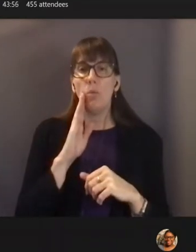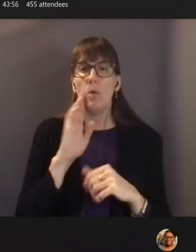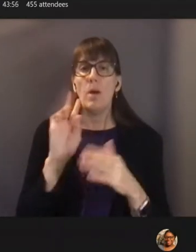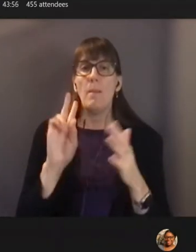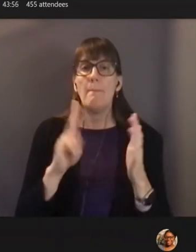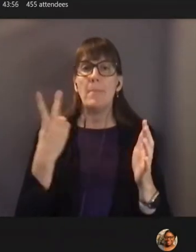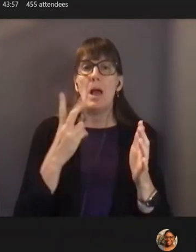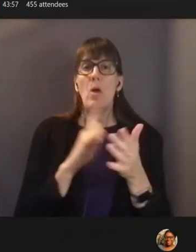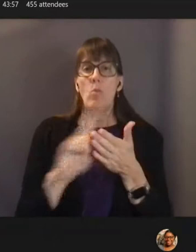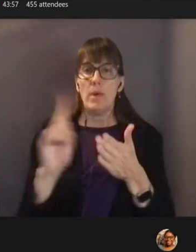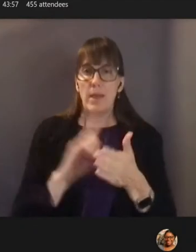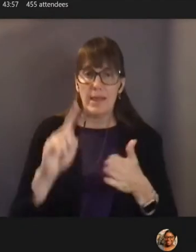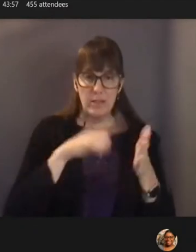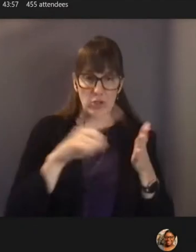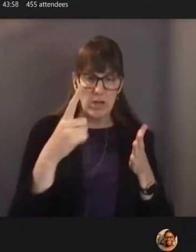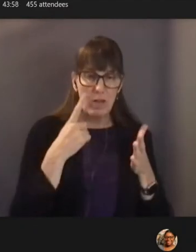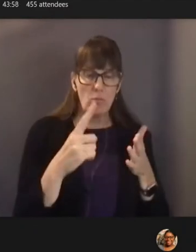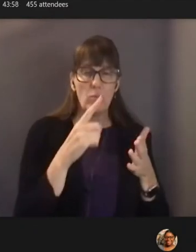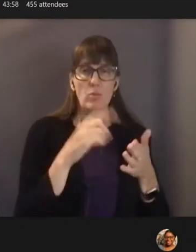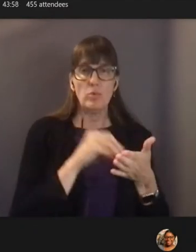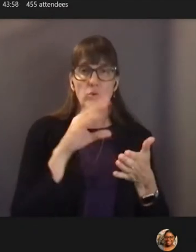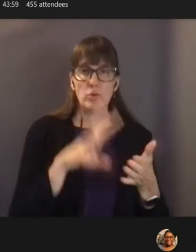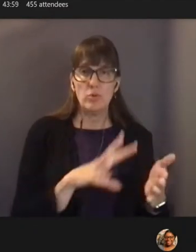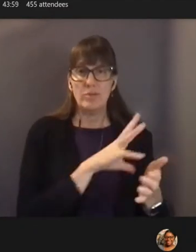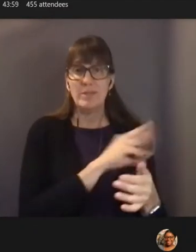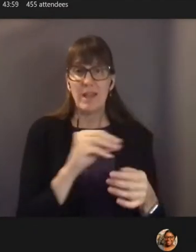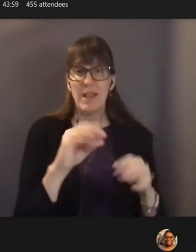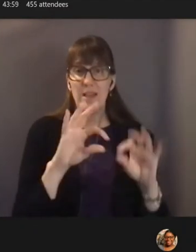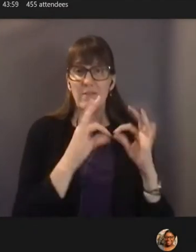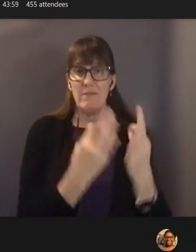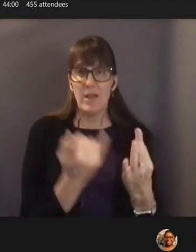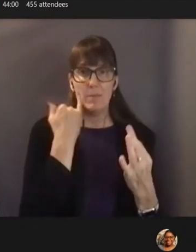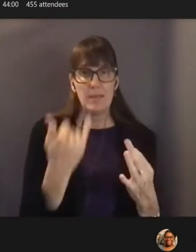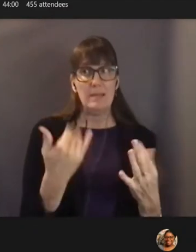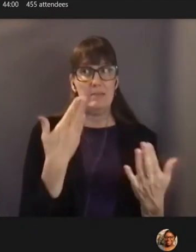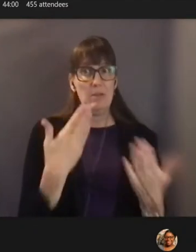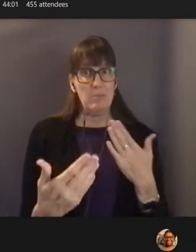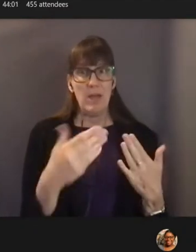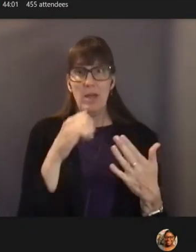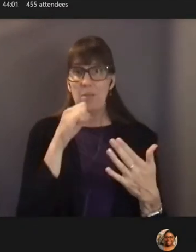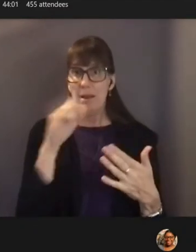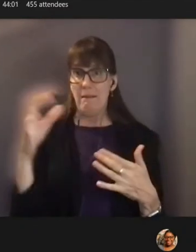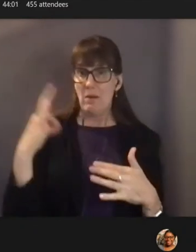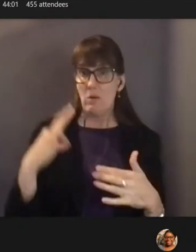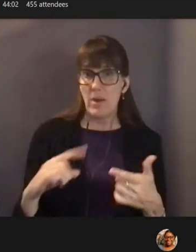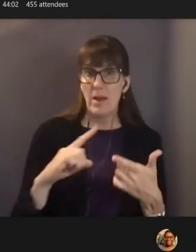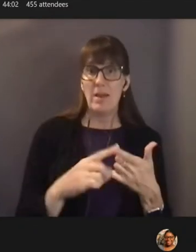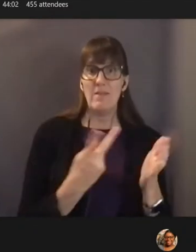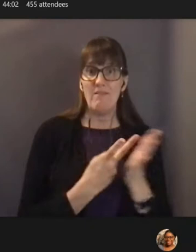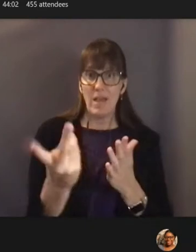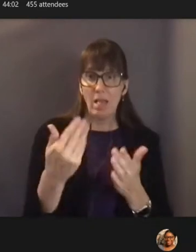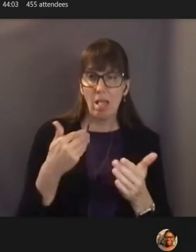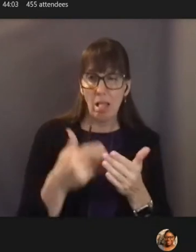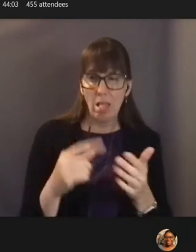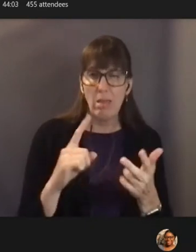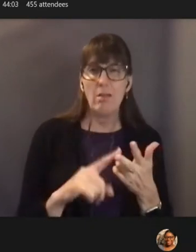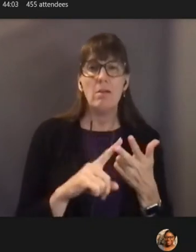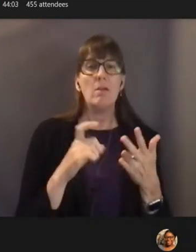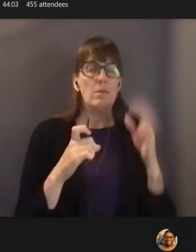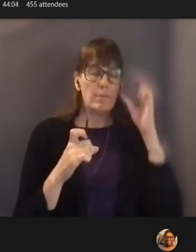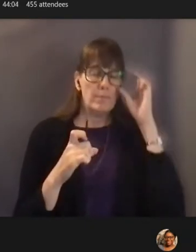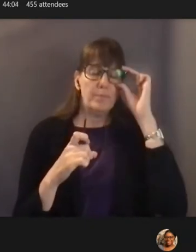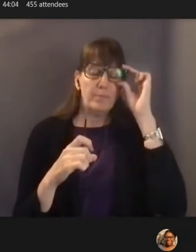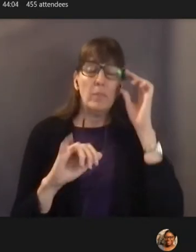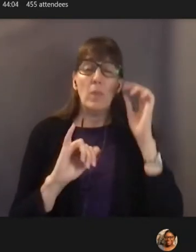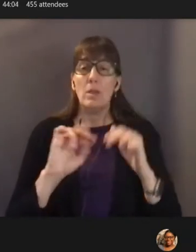for students at risk of earning an incomplete, a no credit, or a failing grade. Second, we will allow retakes and assignment revisions to the